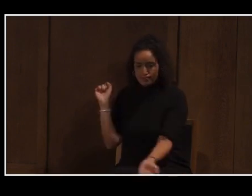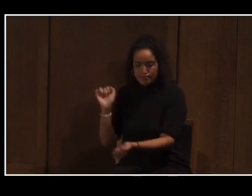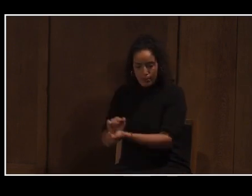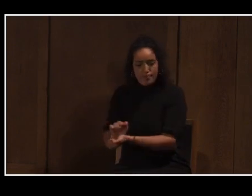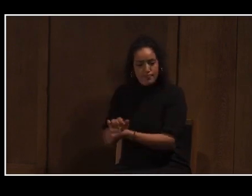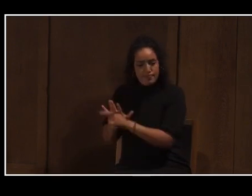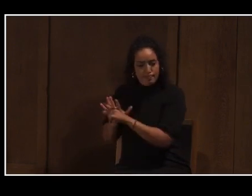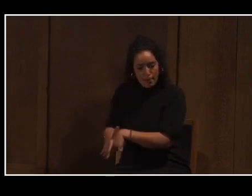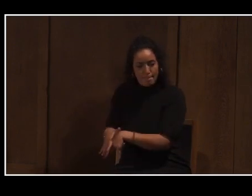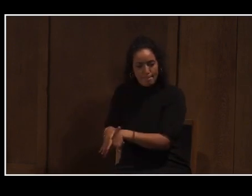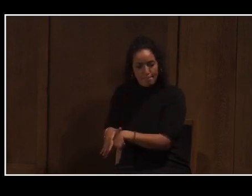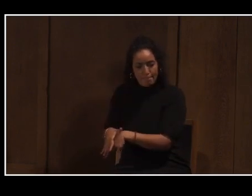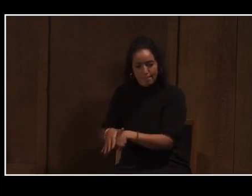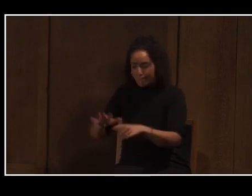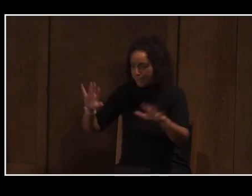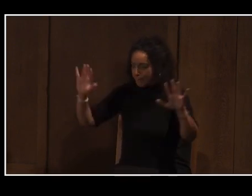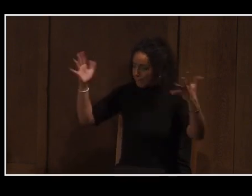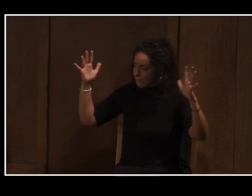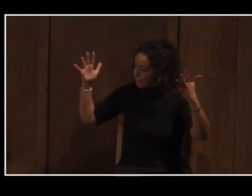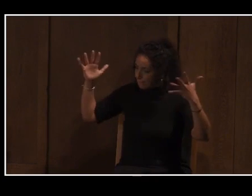So, yeah.